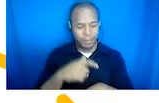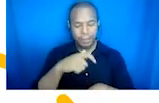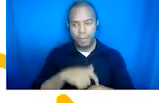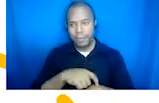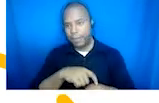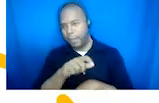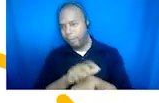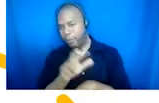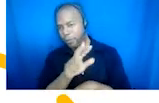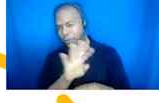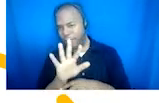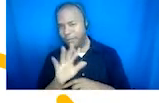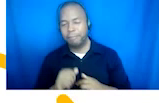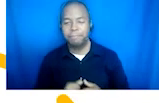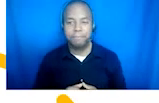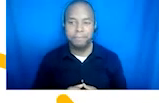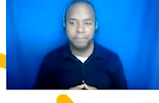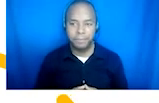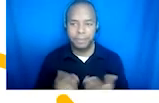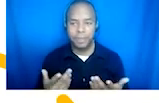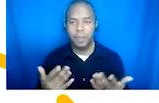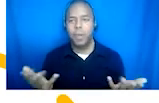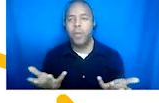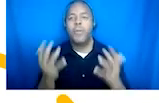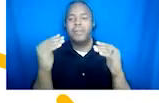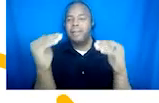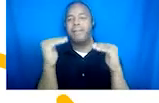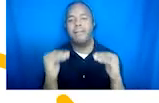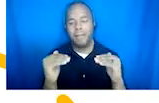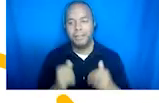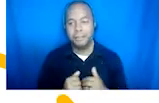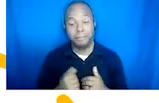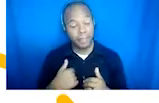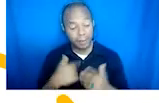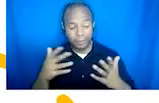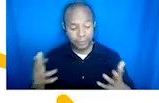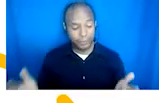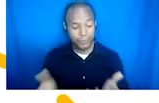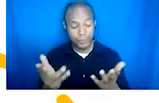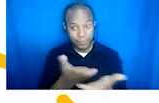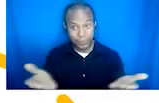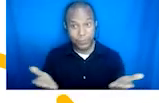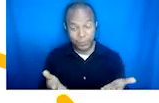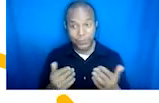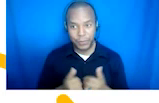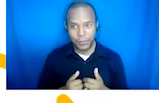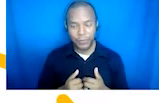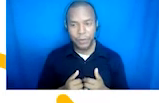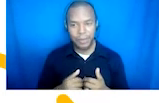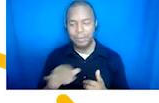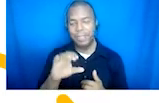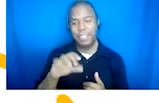help me check. So what's next? I do want to encourage you, just like ChatGPT, to play with